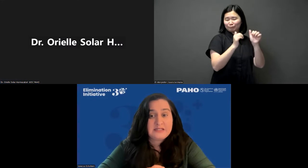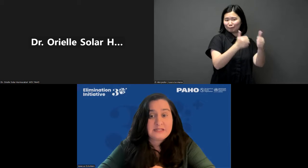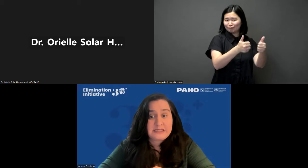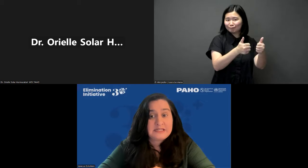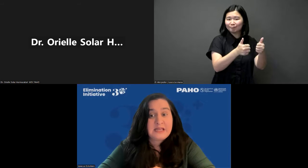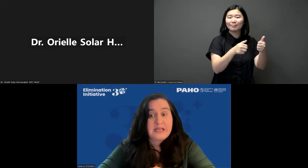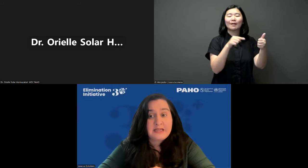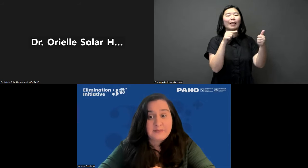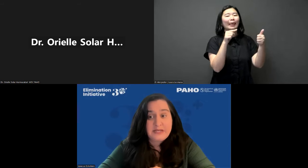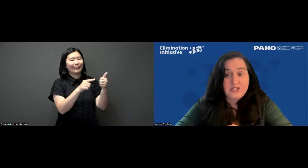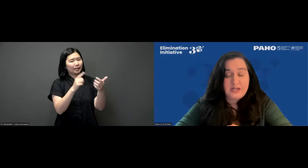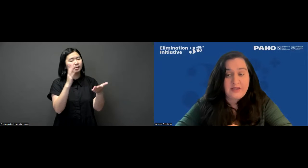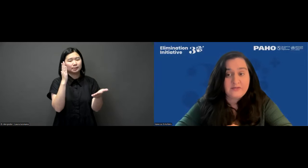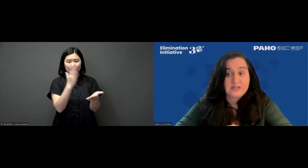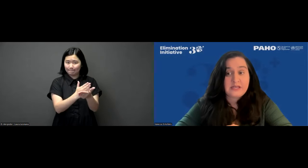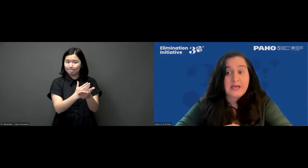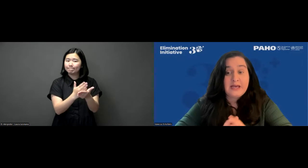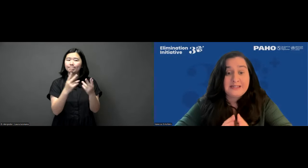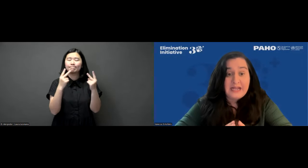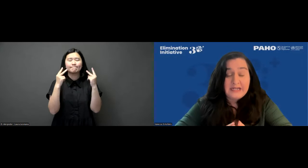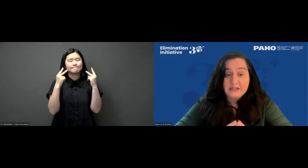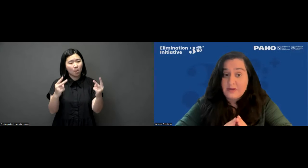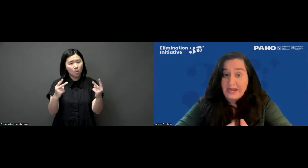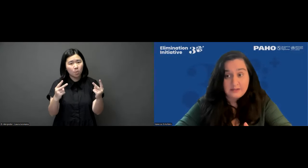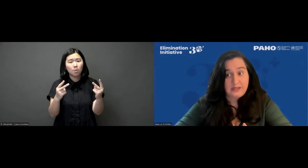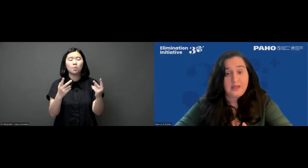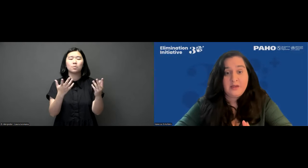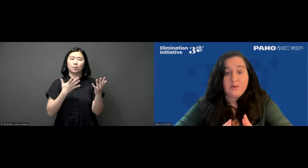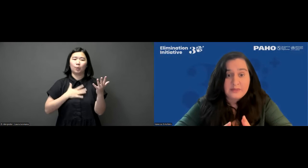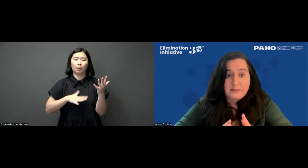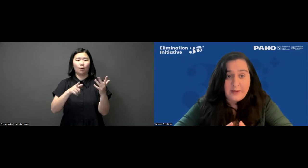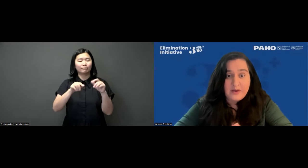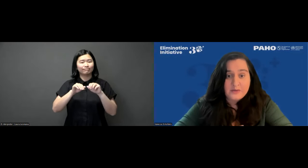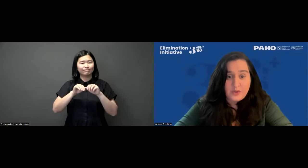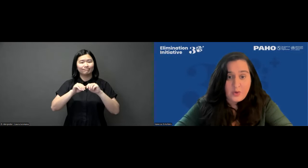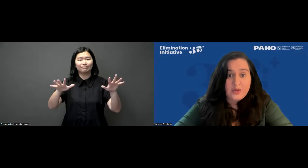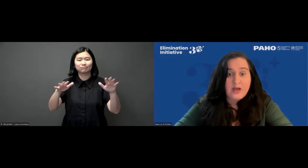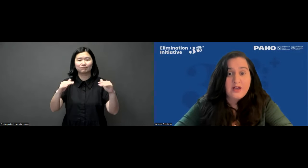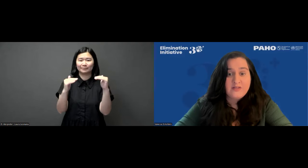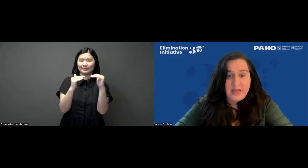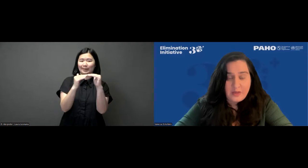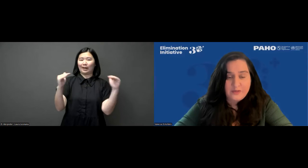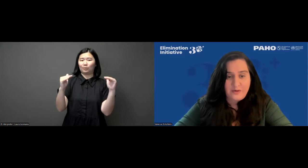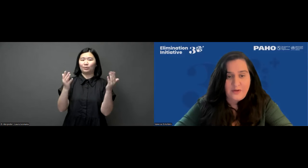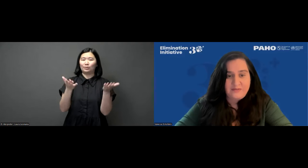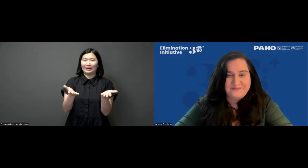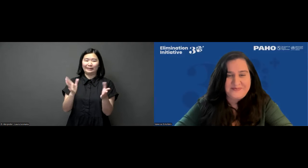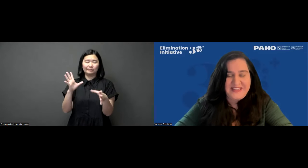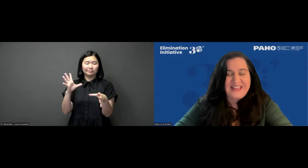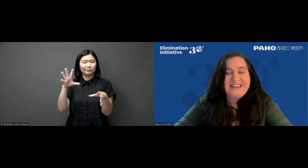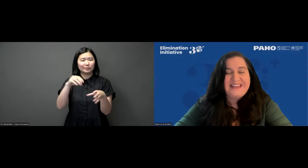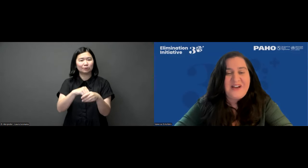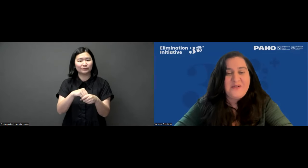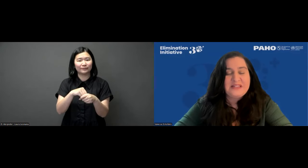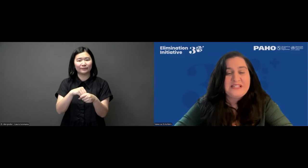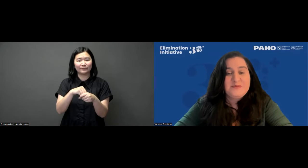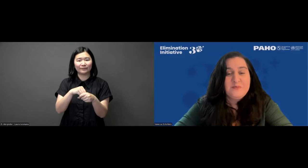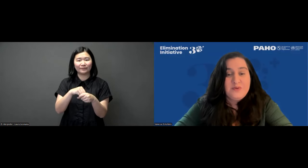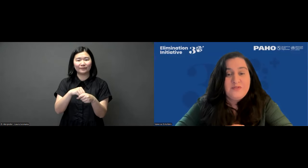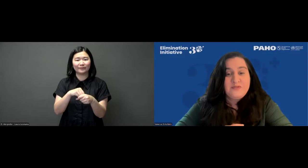inclusivity in the disease elimination efforts, aligning directly with the PAHO's goal of health for all.